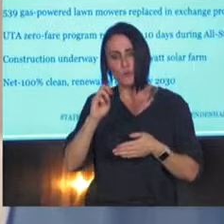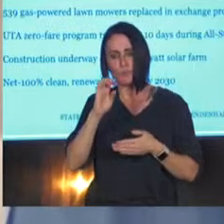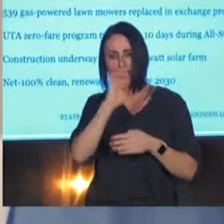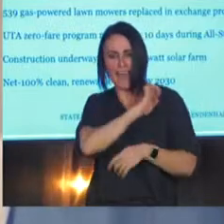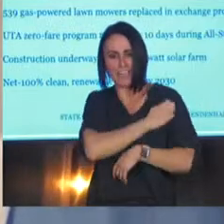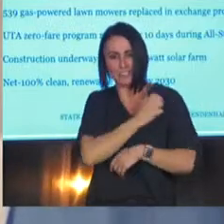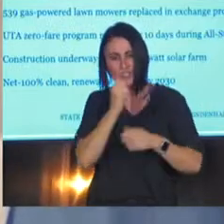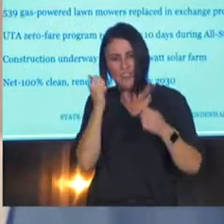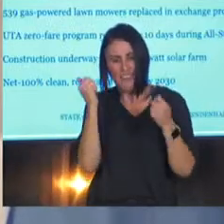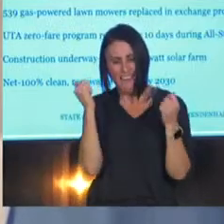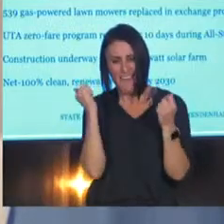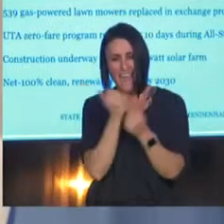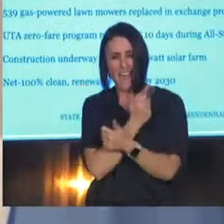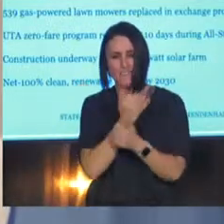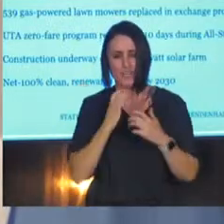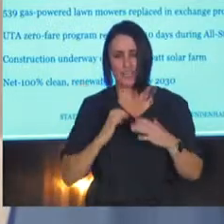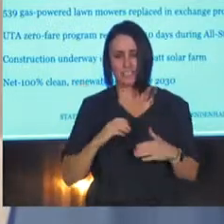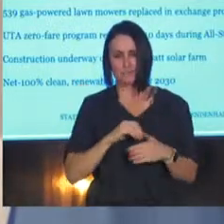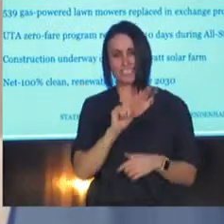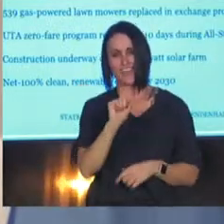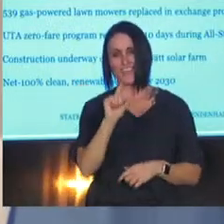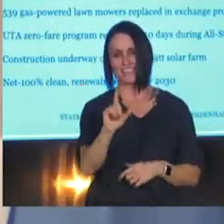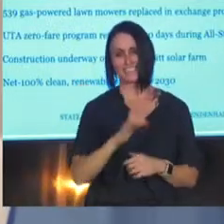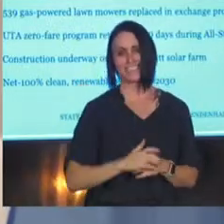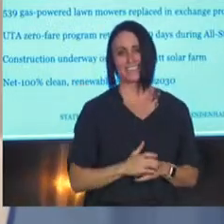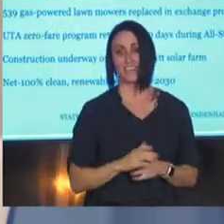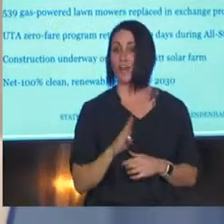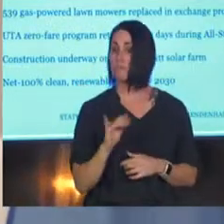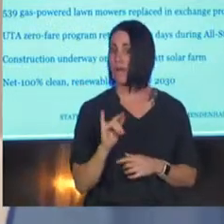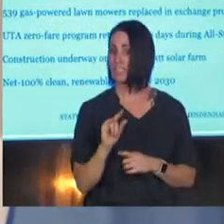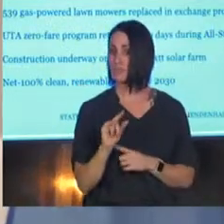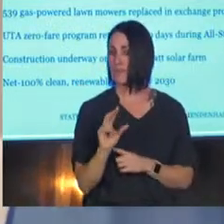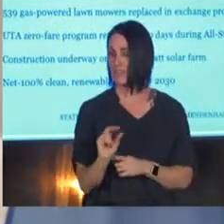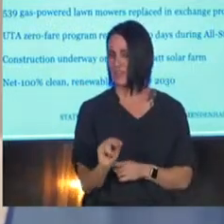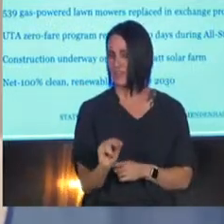to every single customer in Salt Lake City by 2030.